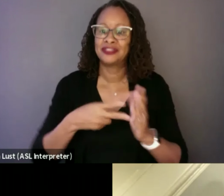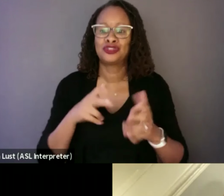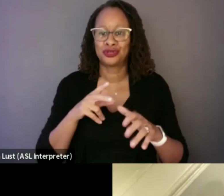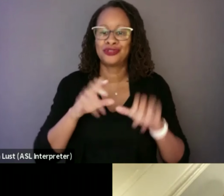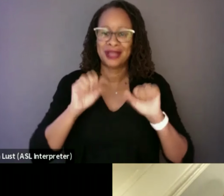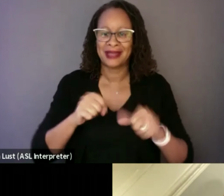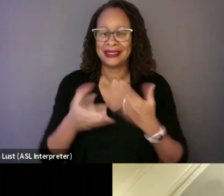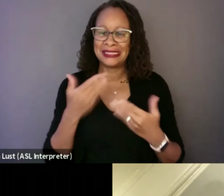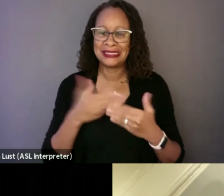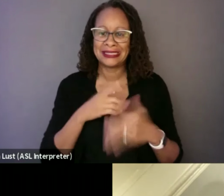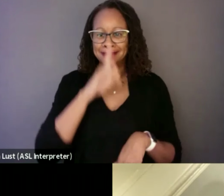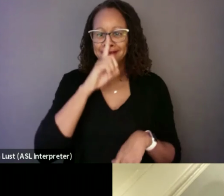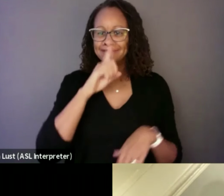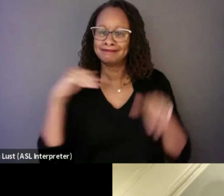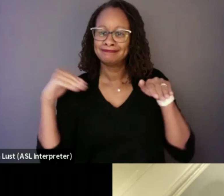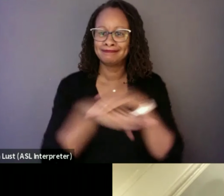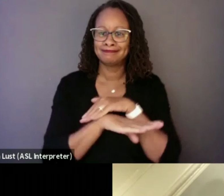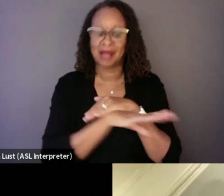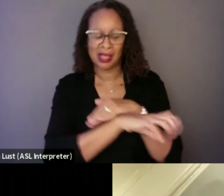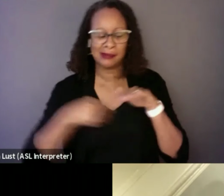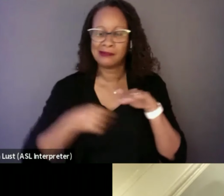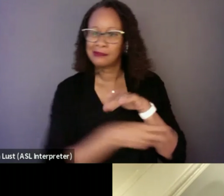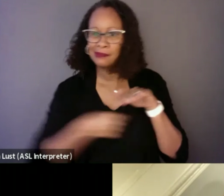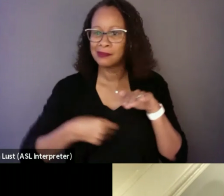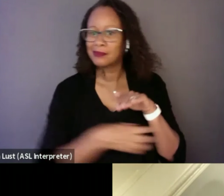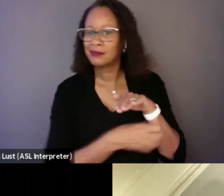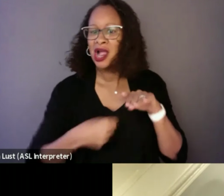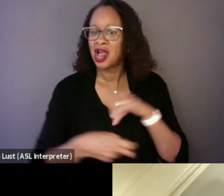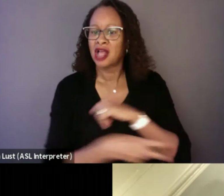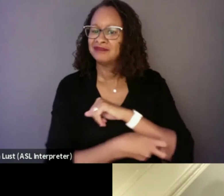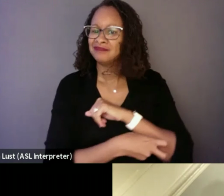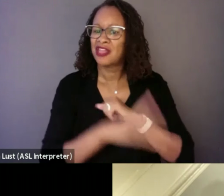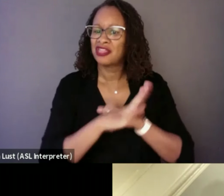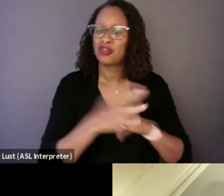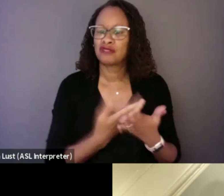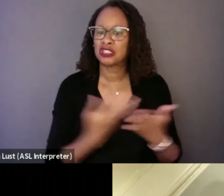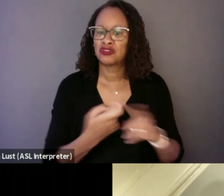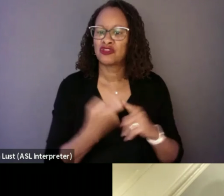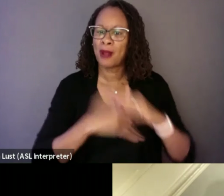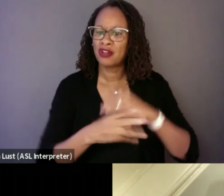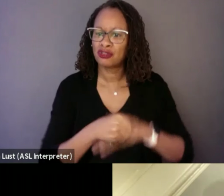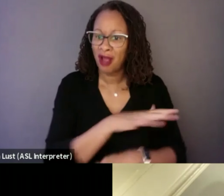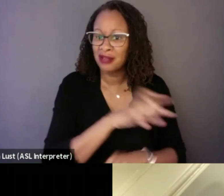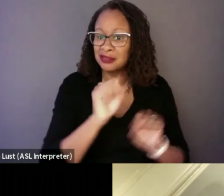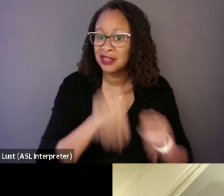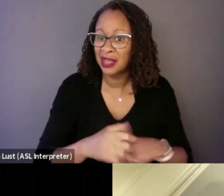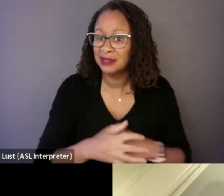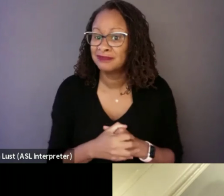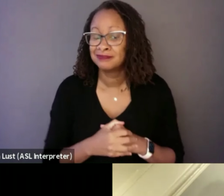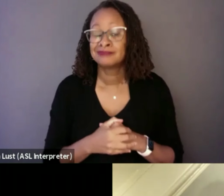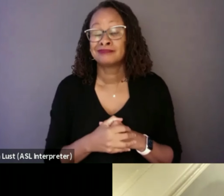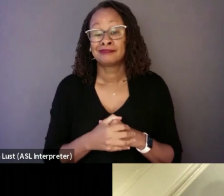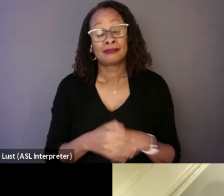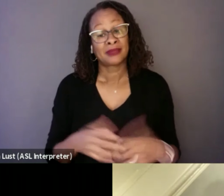easy keep pulling resources up from the underground. I'd